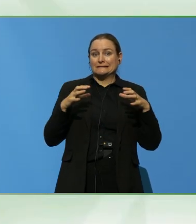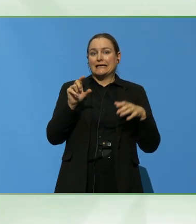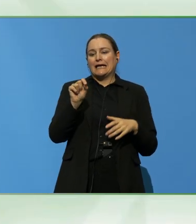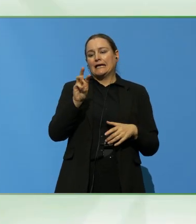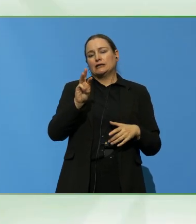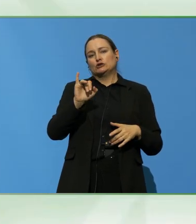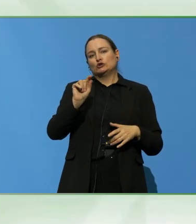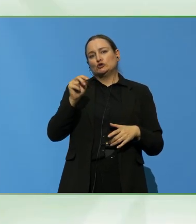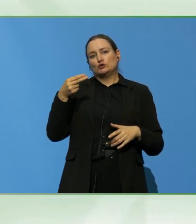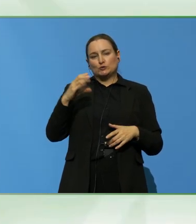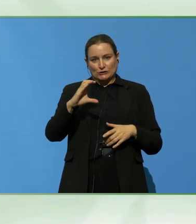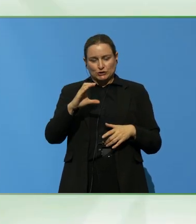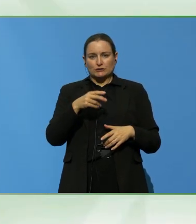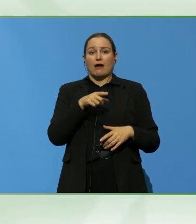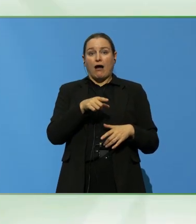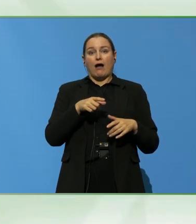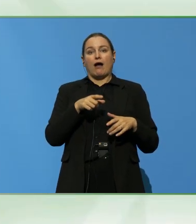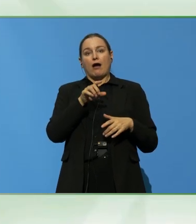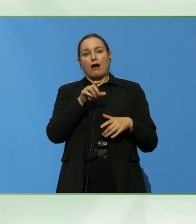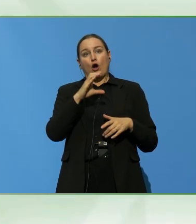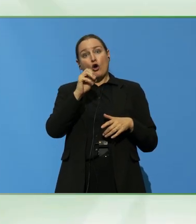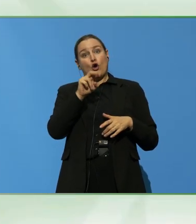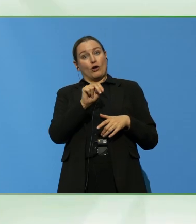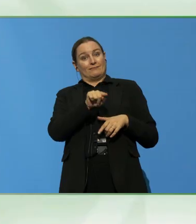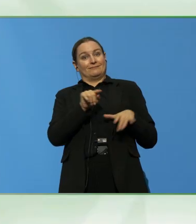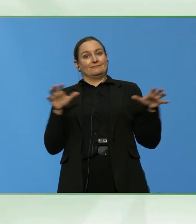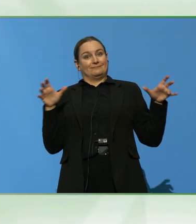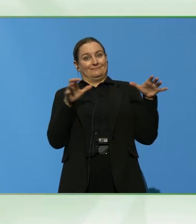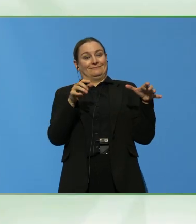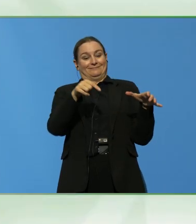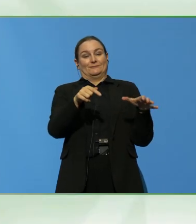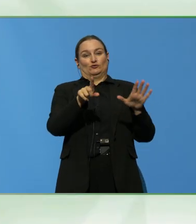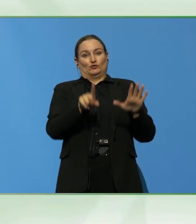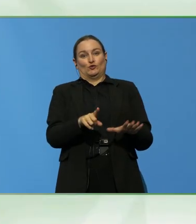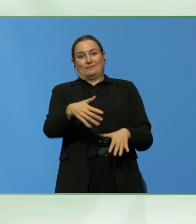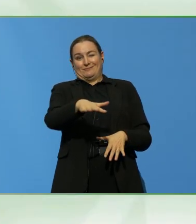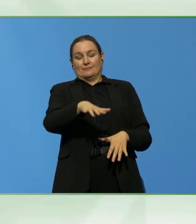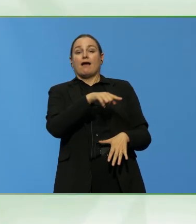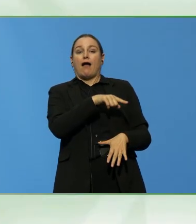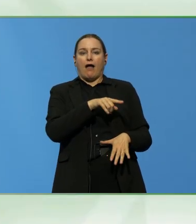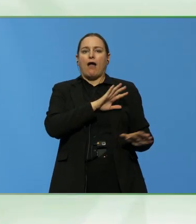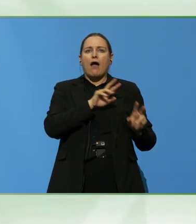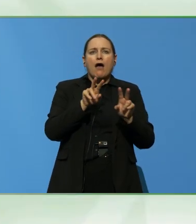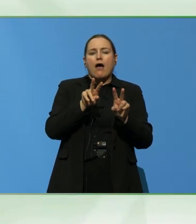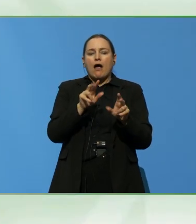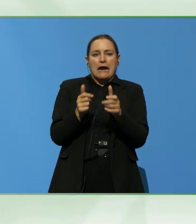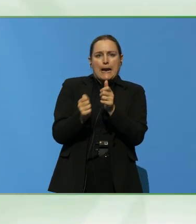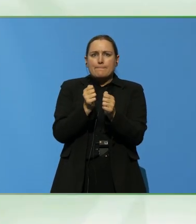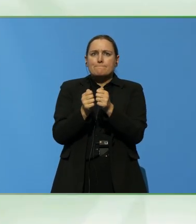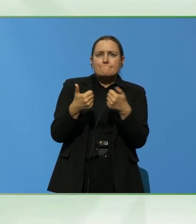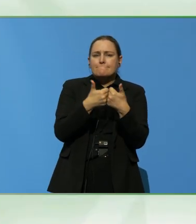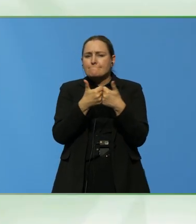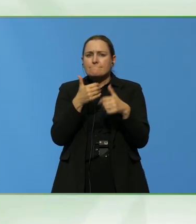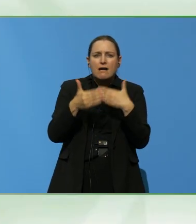to improve and excel with her accessibility offering. Great to see a changing place at the gaming conference, and that it's just